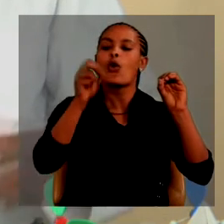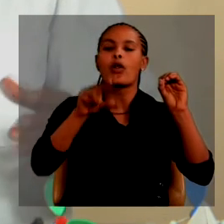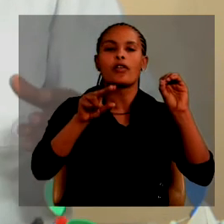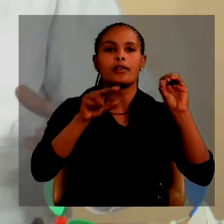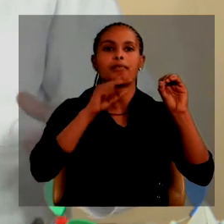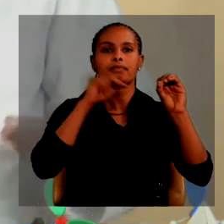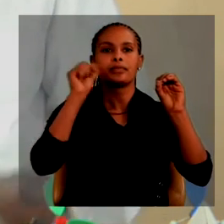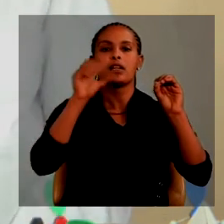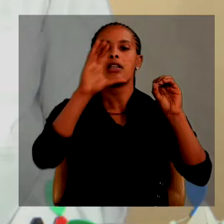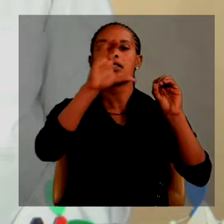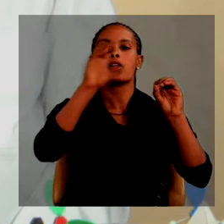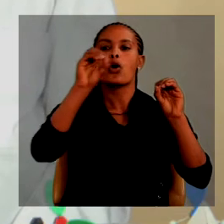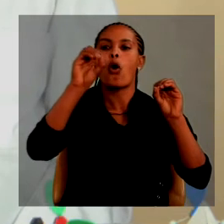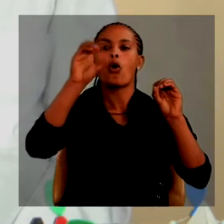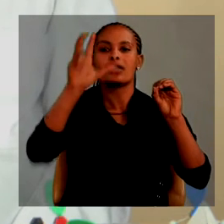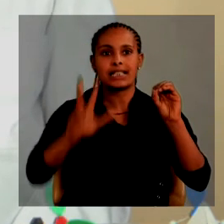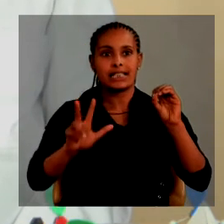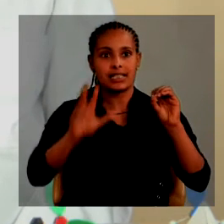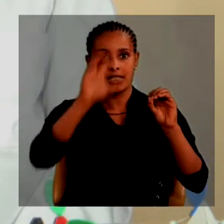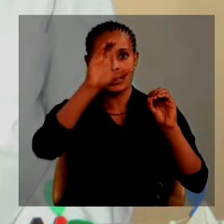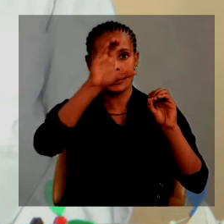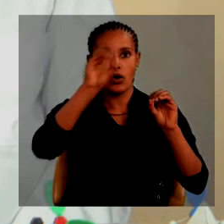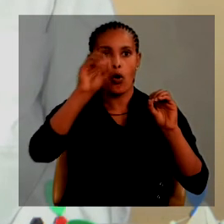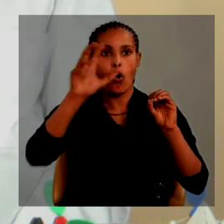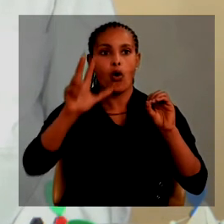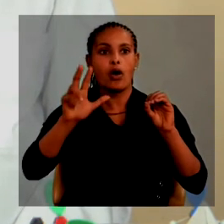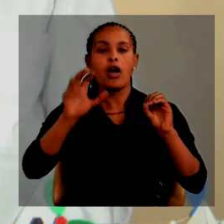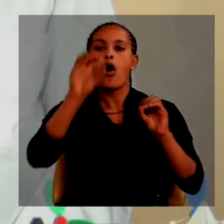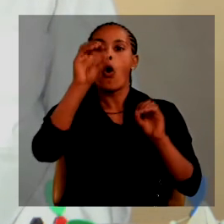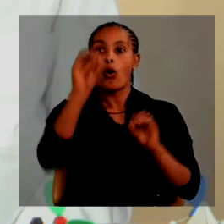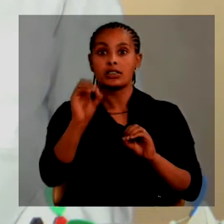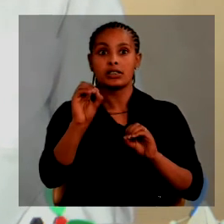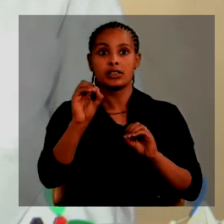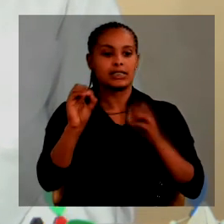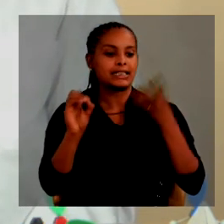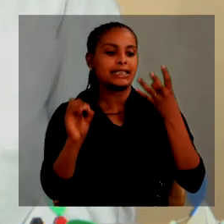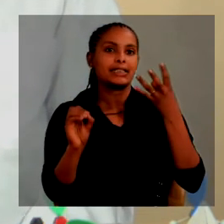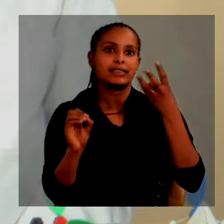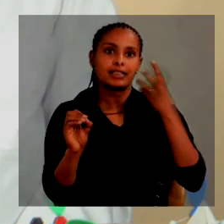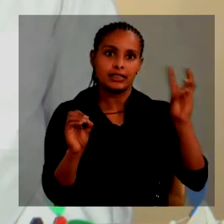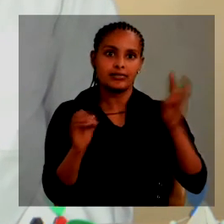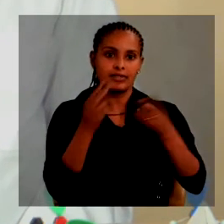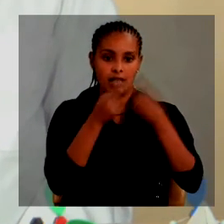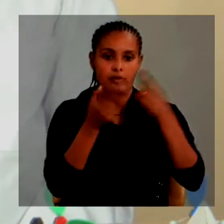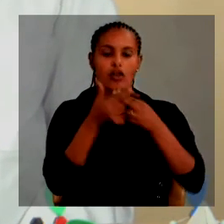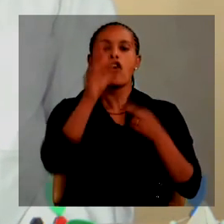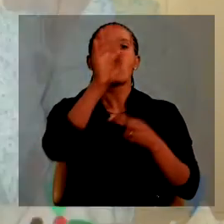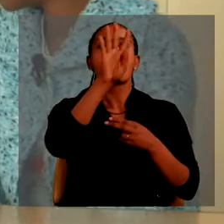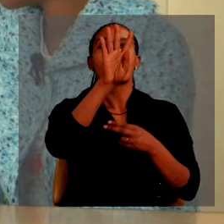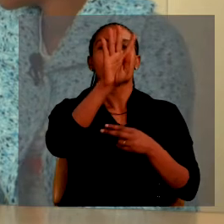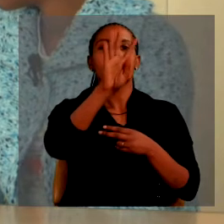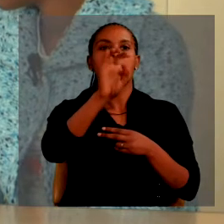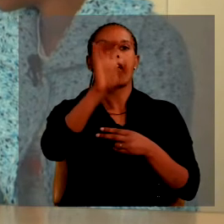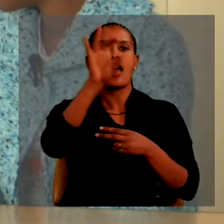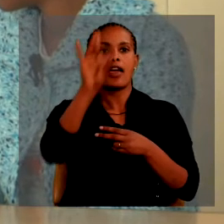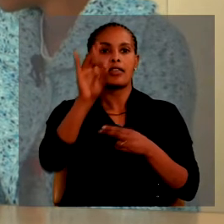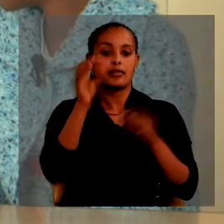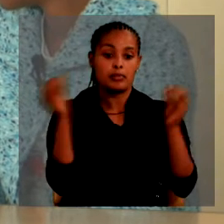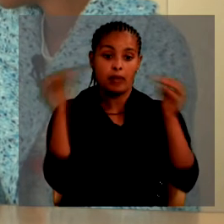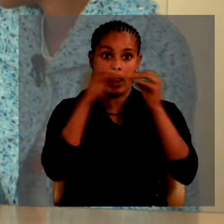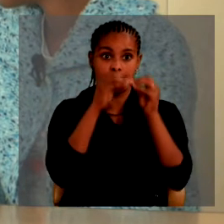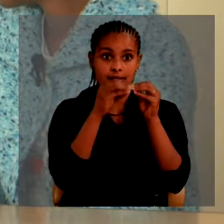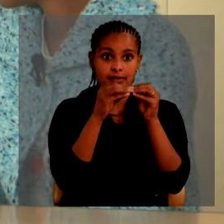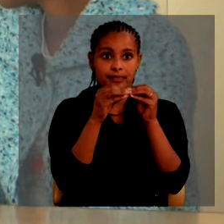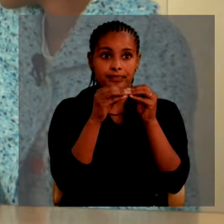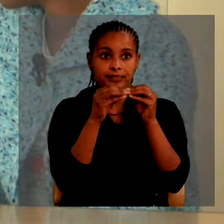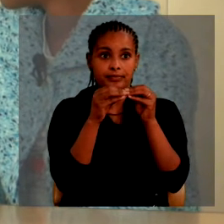12. So CO3. Oxygen is 16 times 3, 48. 48 plus